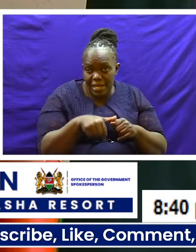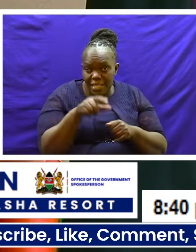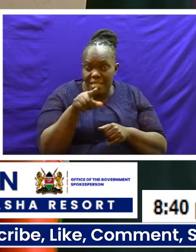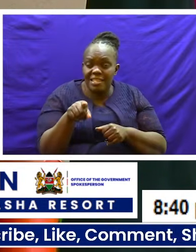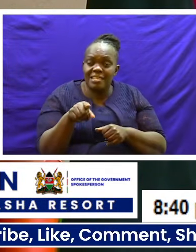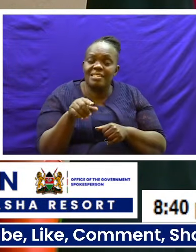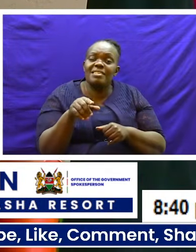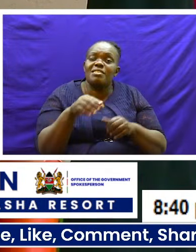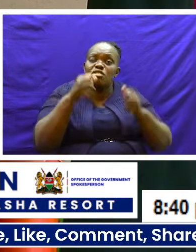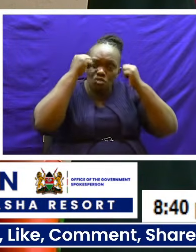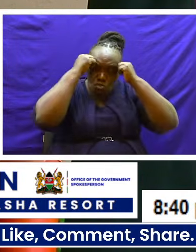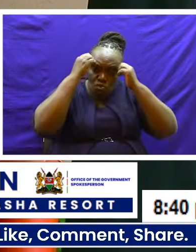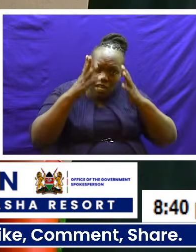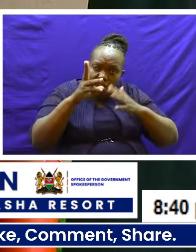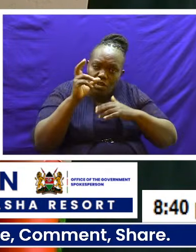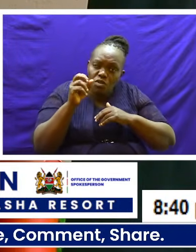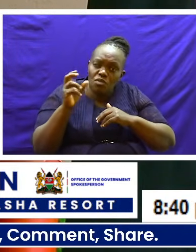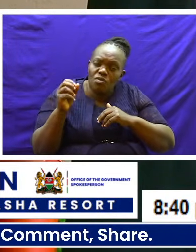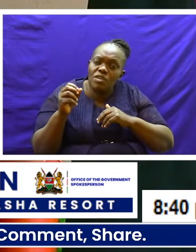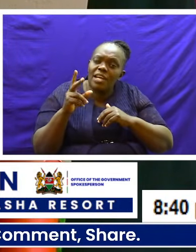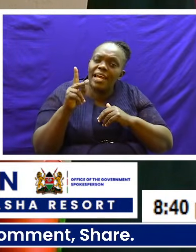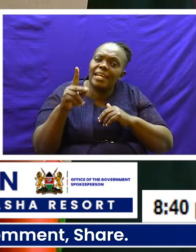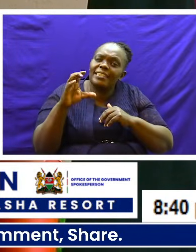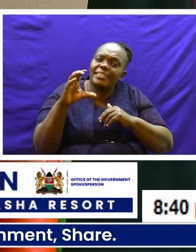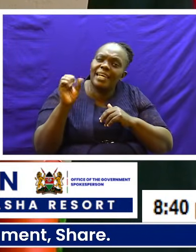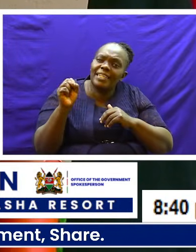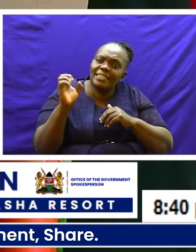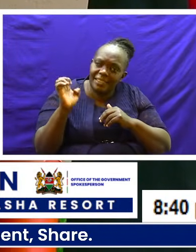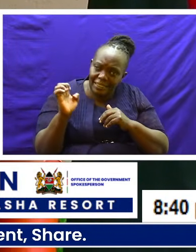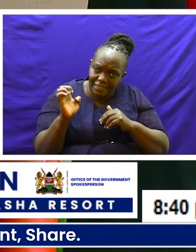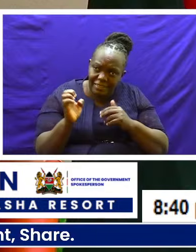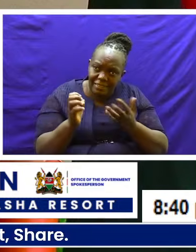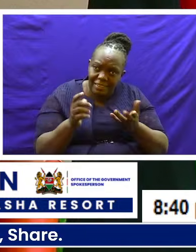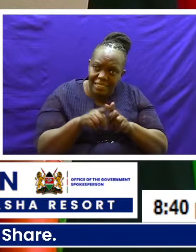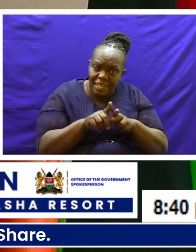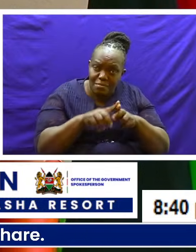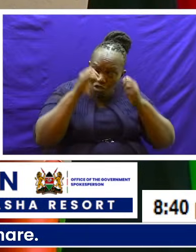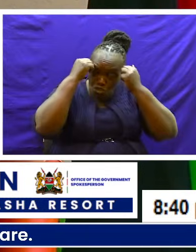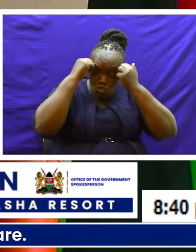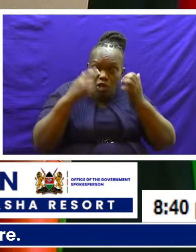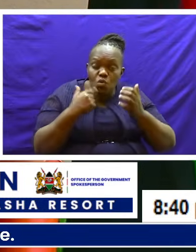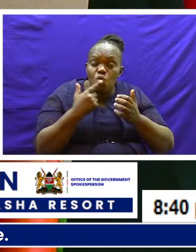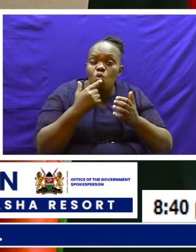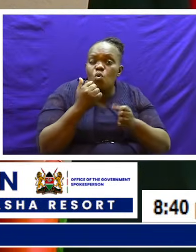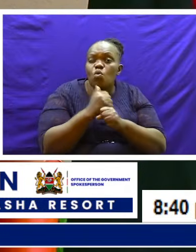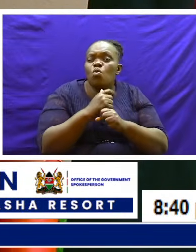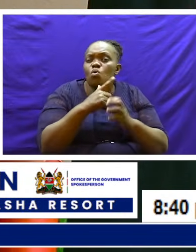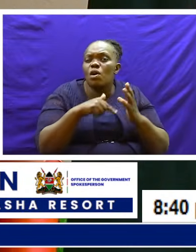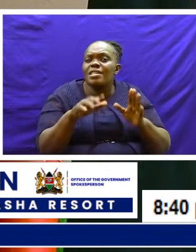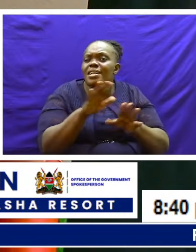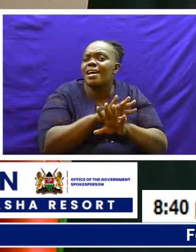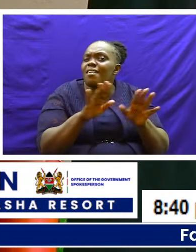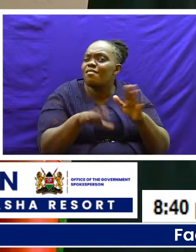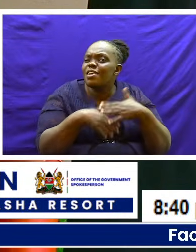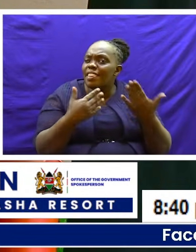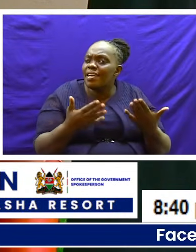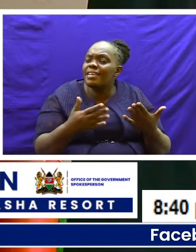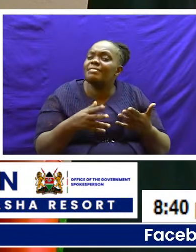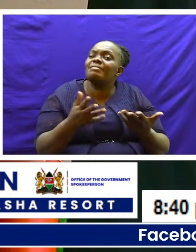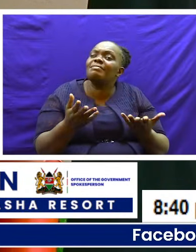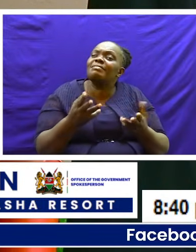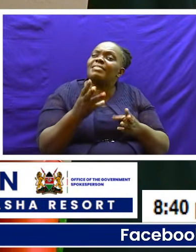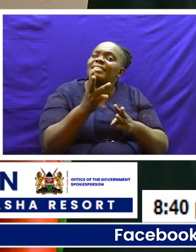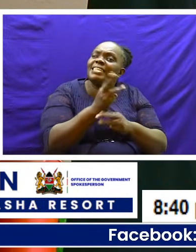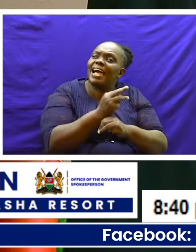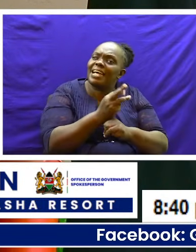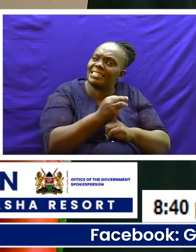these students of 2020 KCSE are students who do everything in terms of sciences